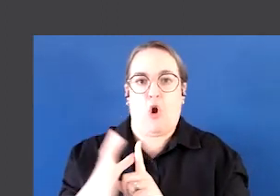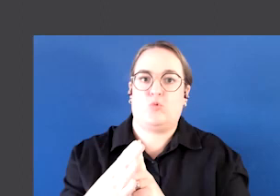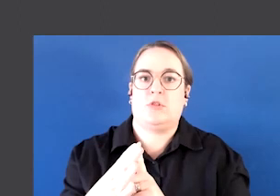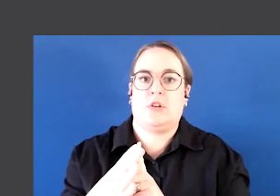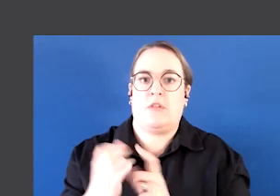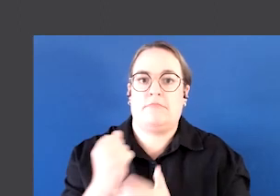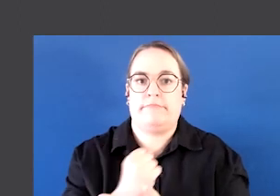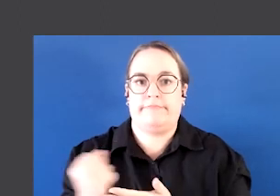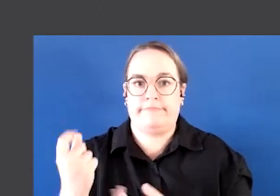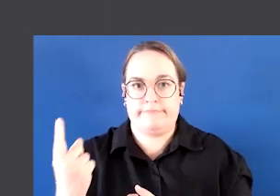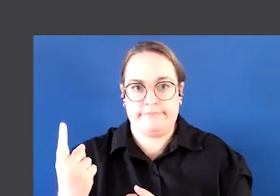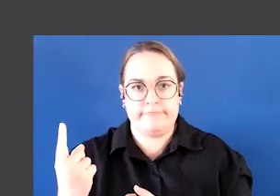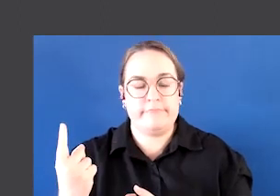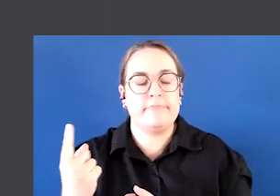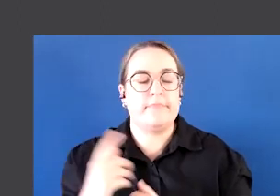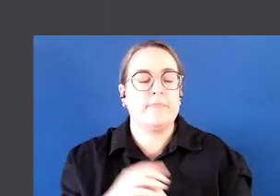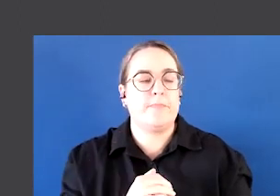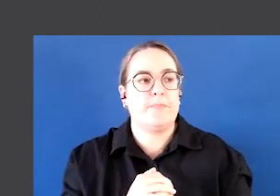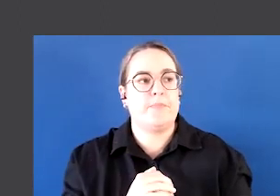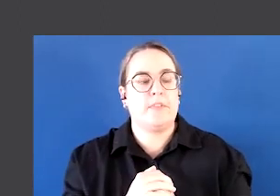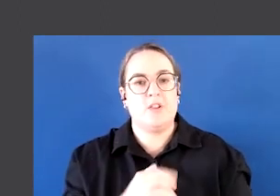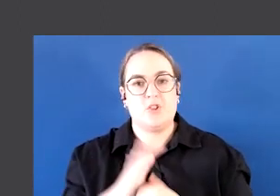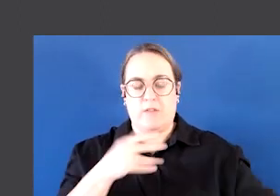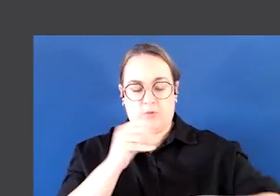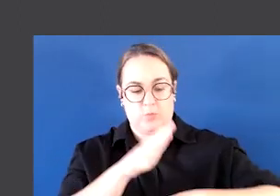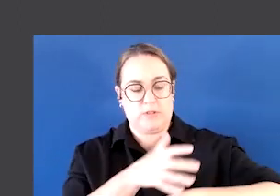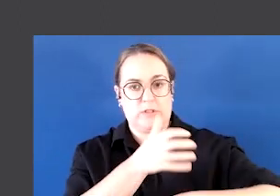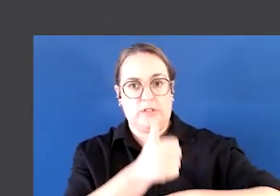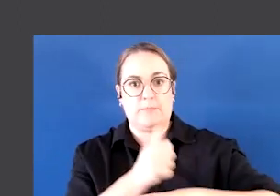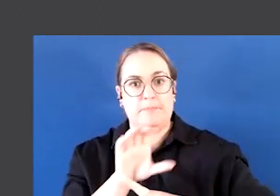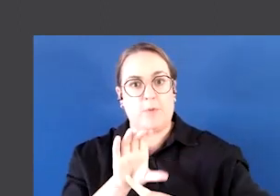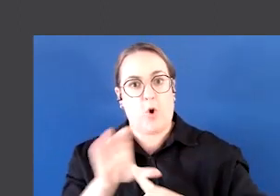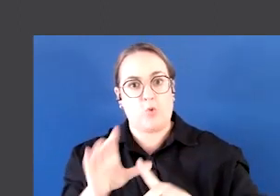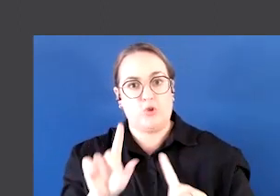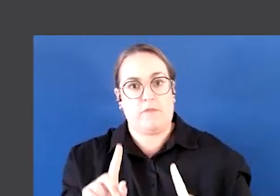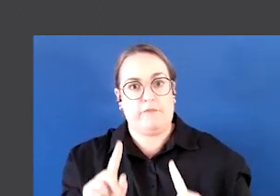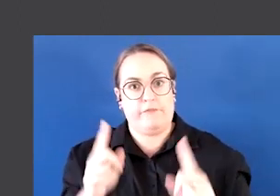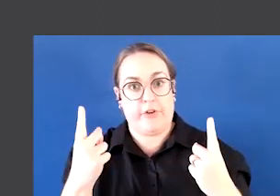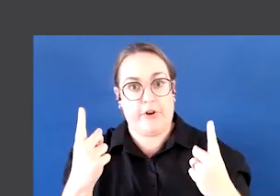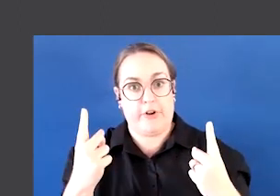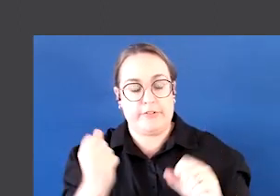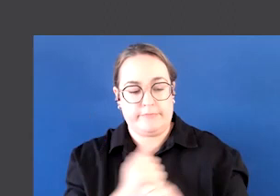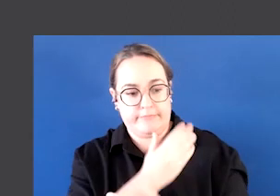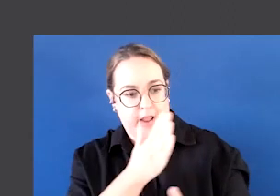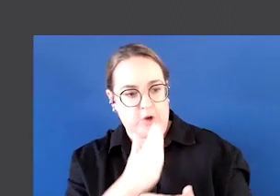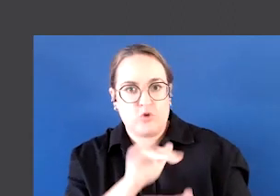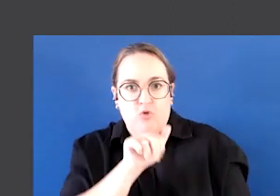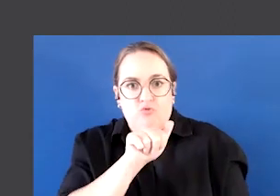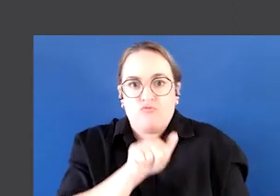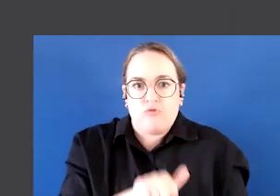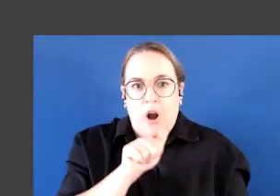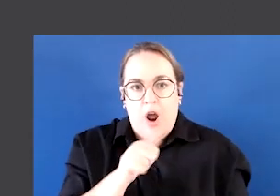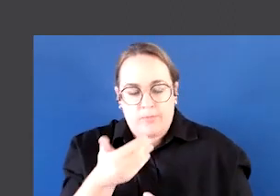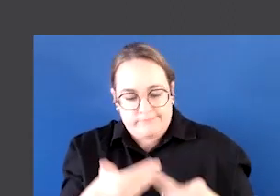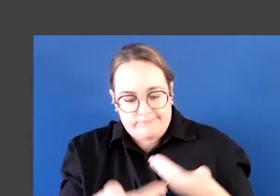we've described, which we'll talk more about today, but the importance of setting the cultural settings right and getting that tone right